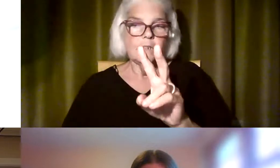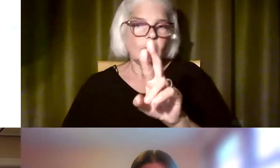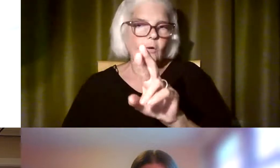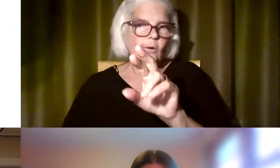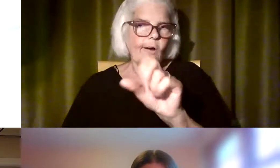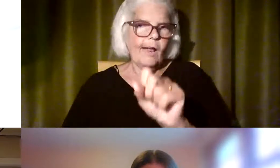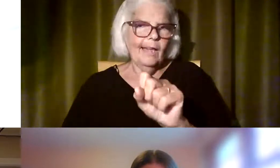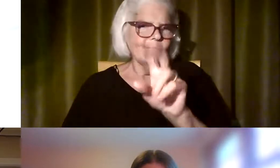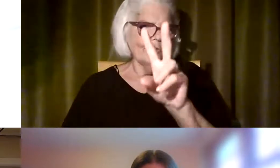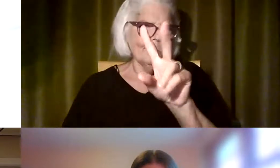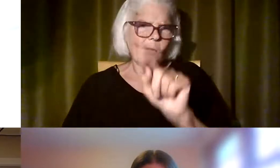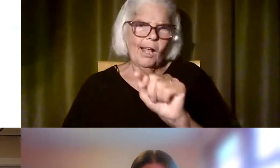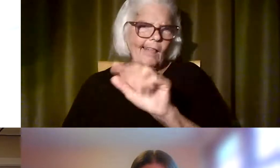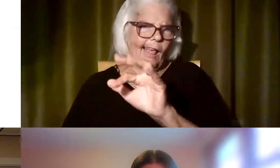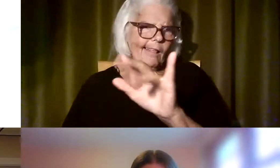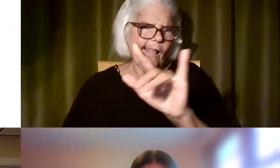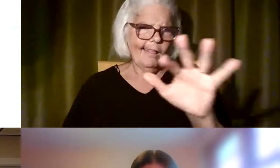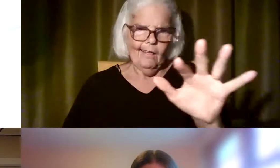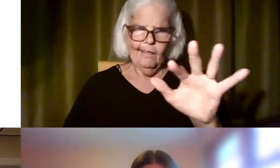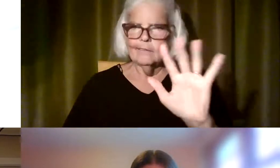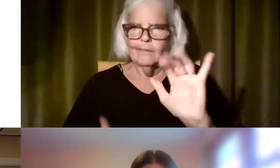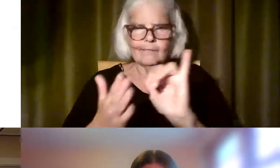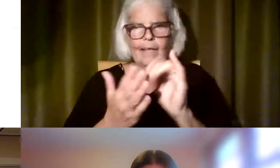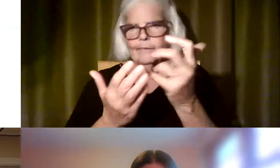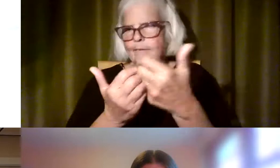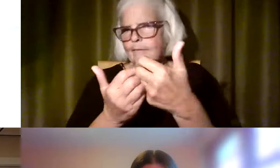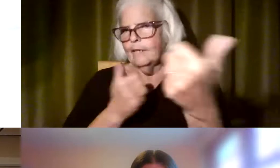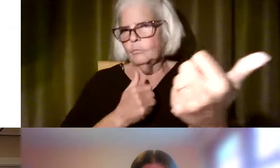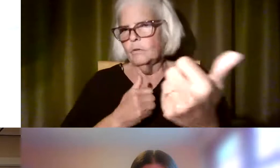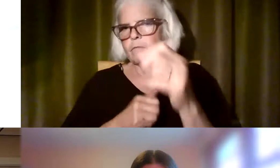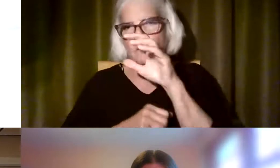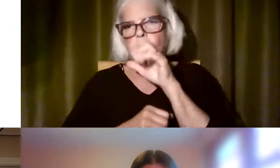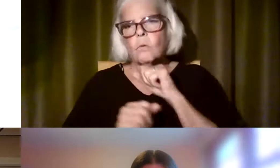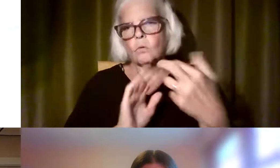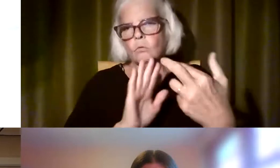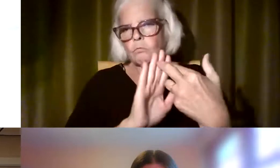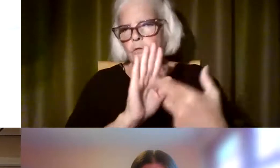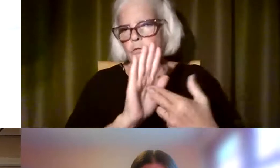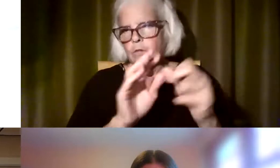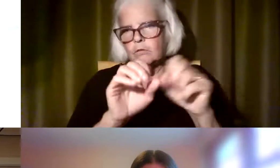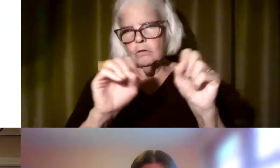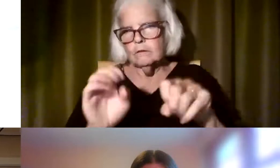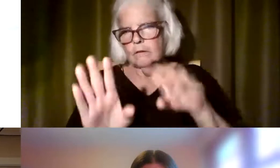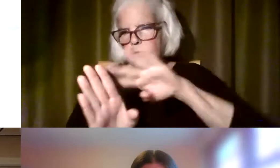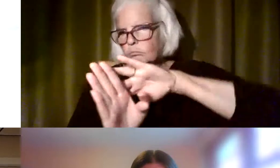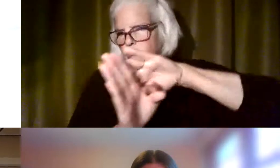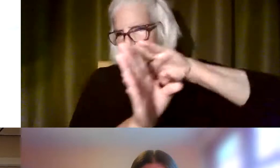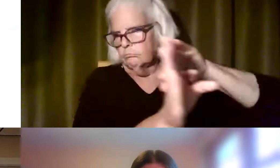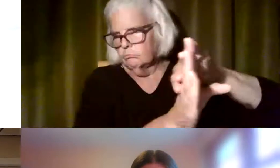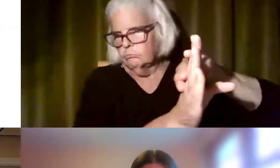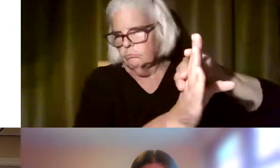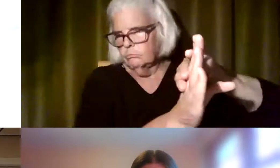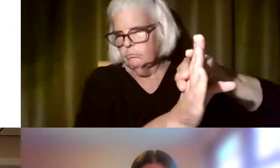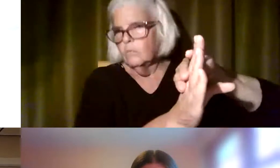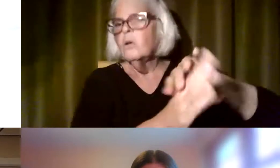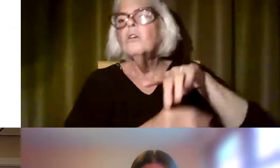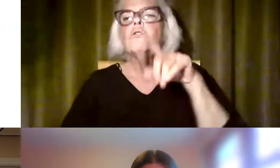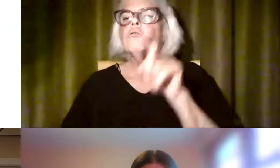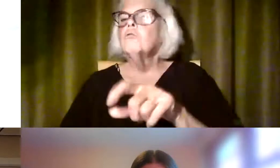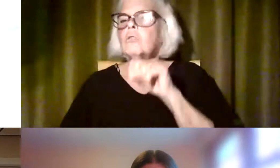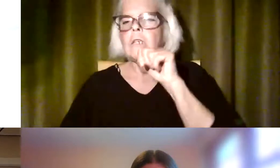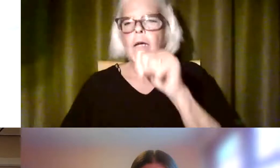longer, but it's going to be separate from that registration system. So there shouldn't be issues signing up. Hopefully,